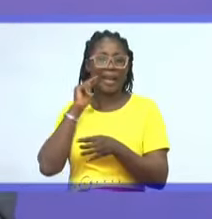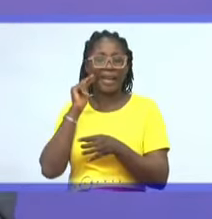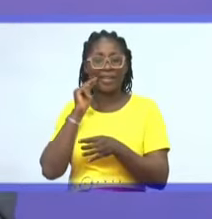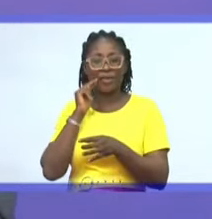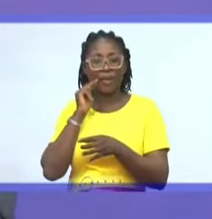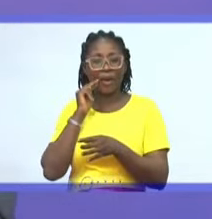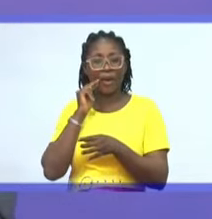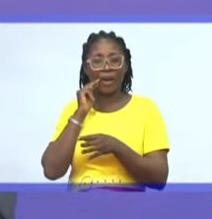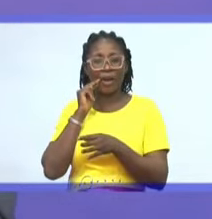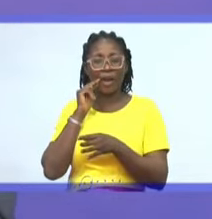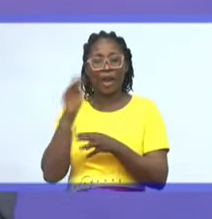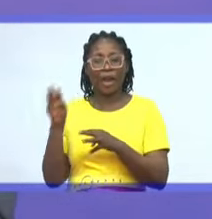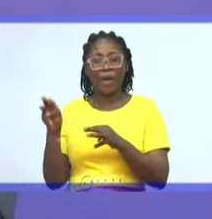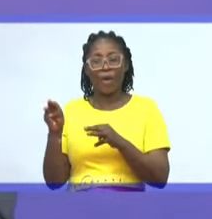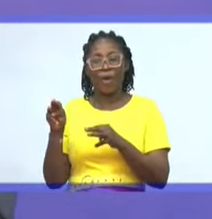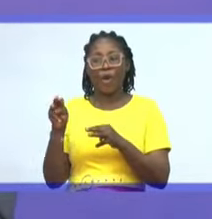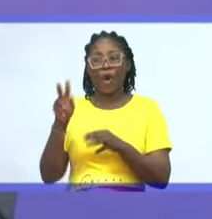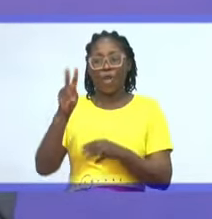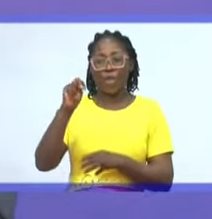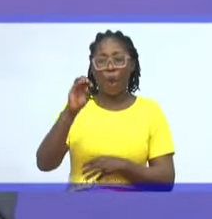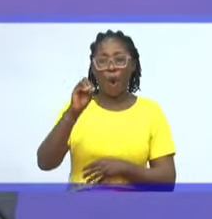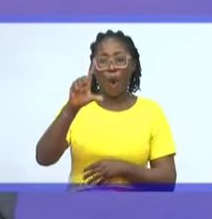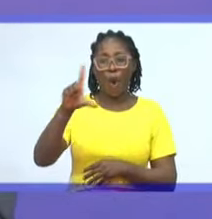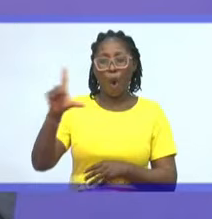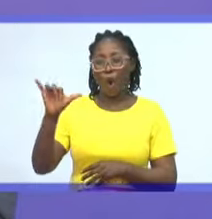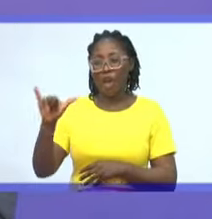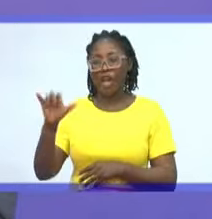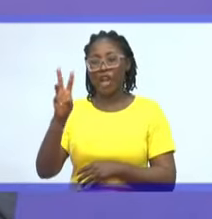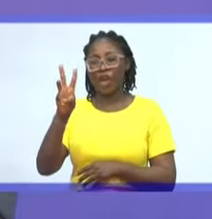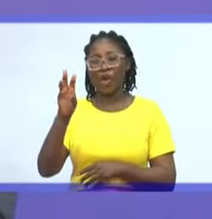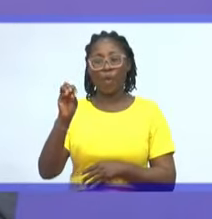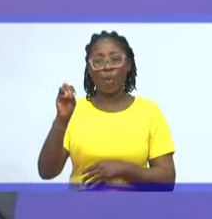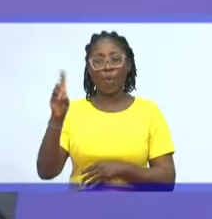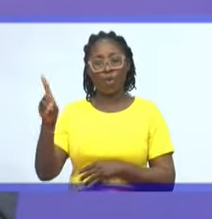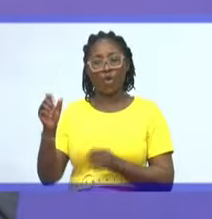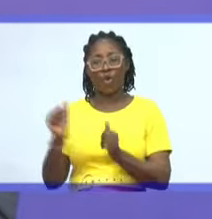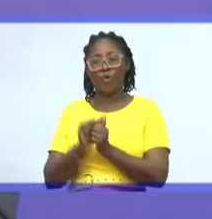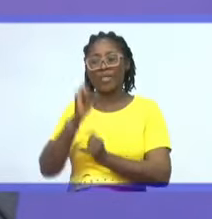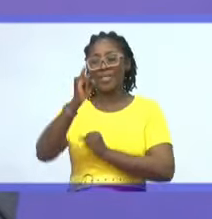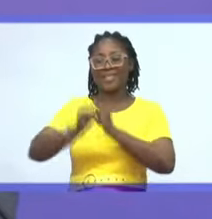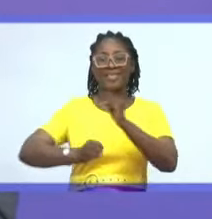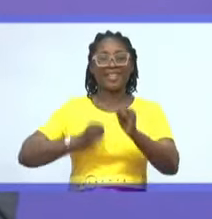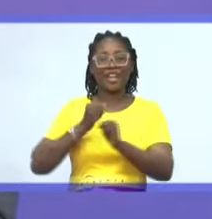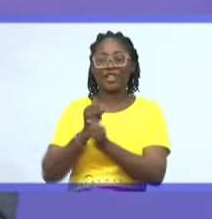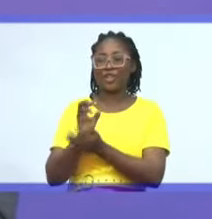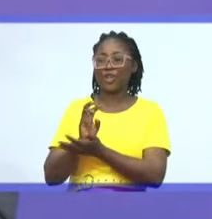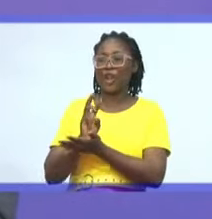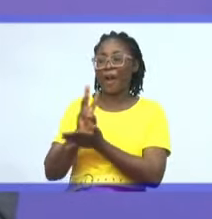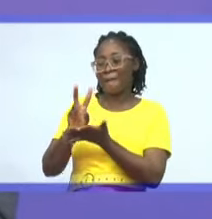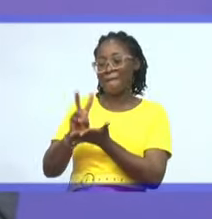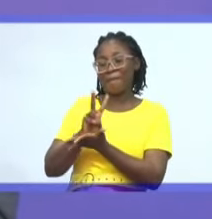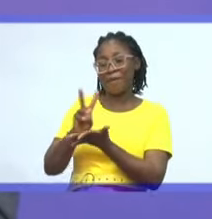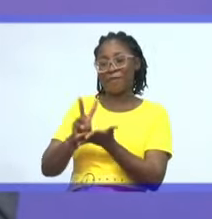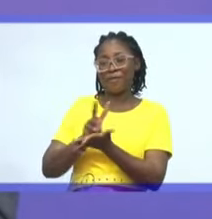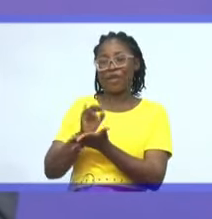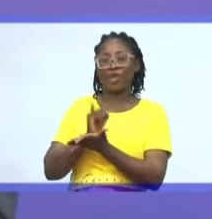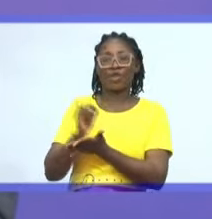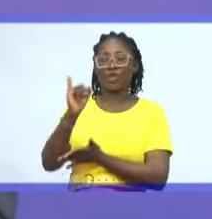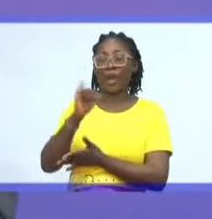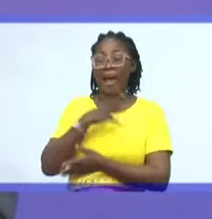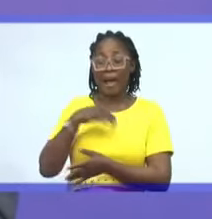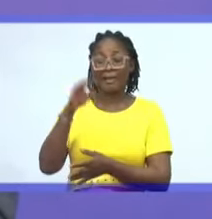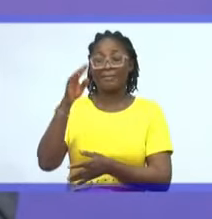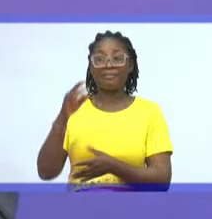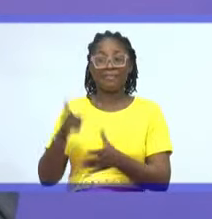Nigerian movie industry, Nollywood, with international movie centers. And by the